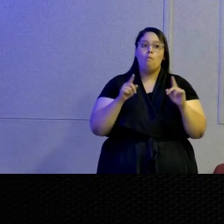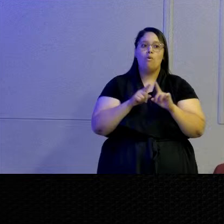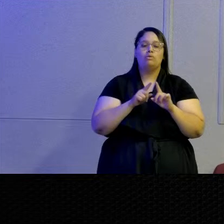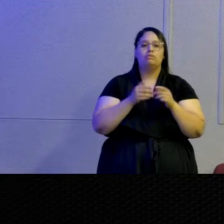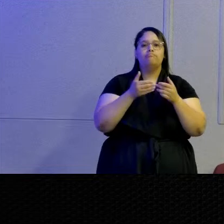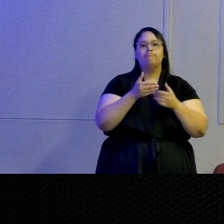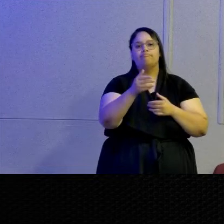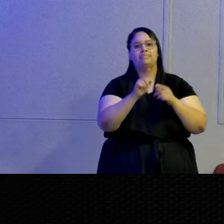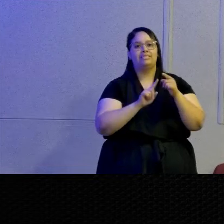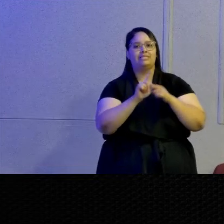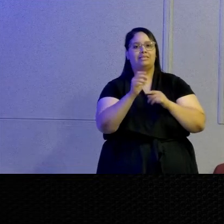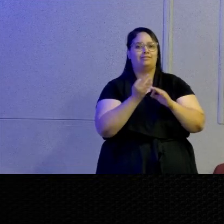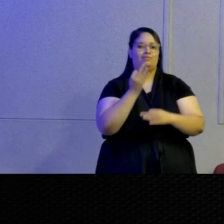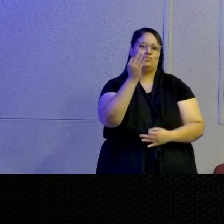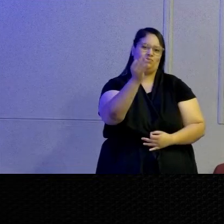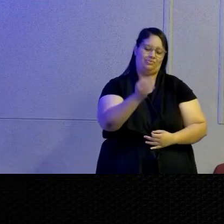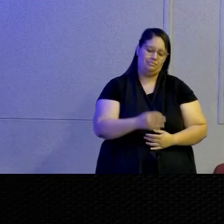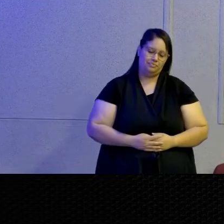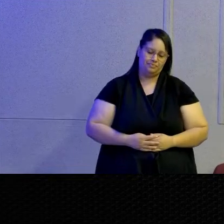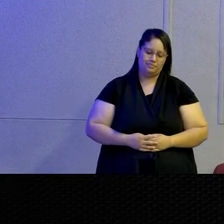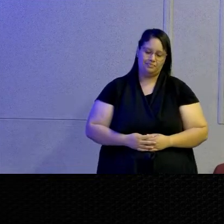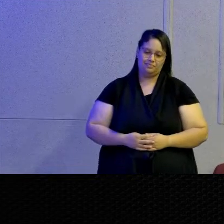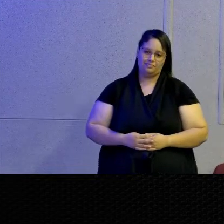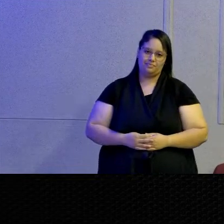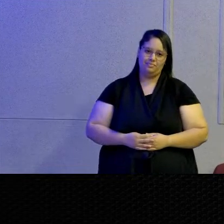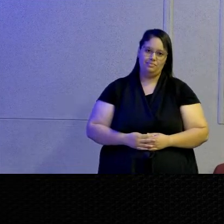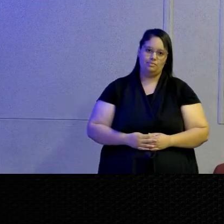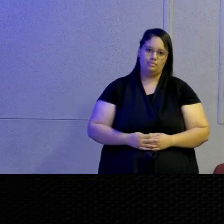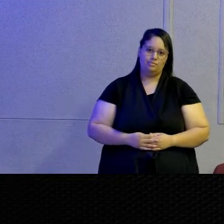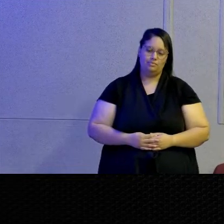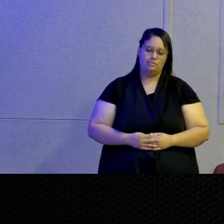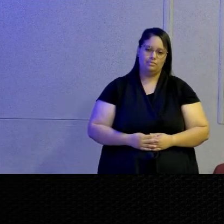successes of the future.